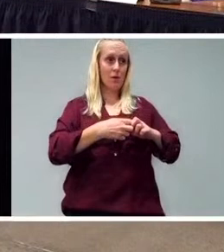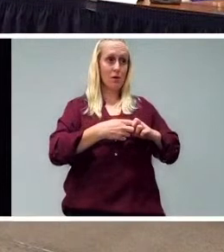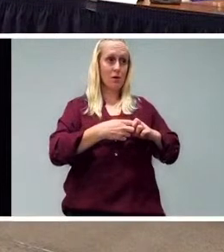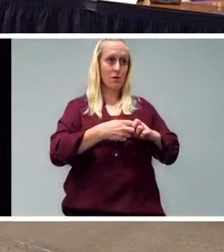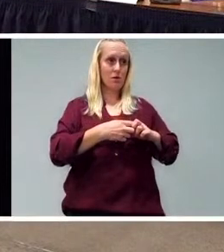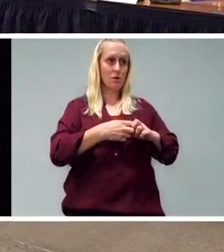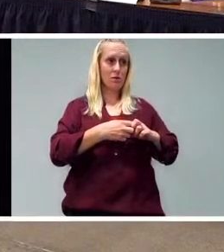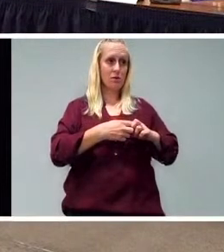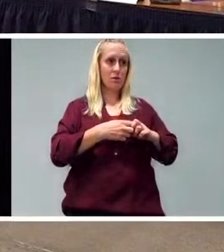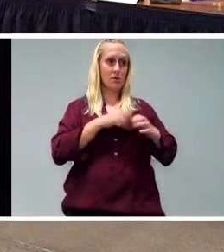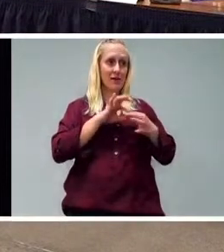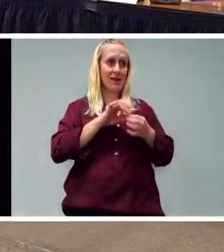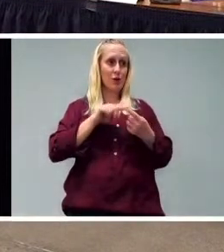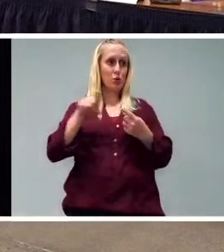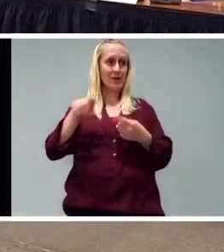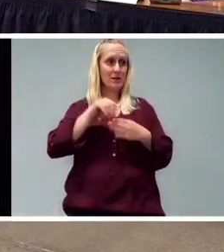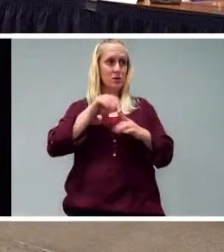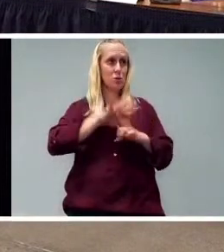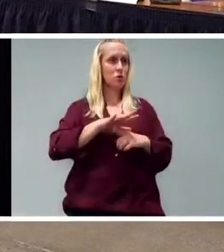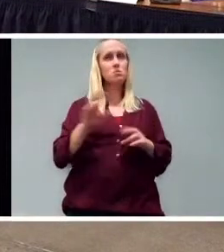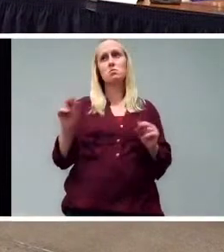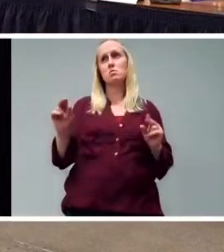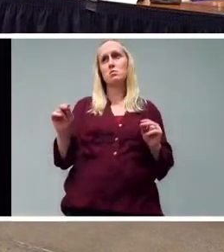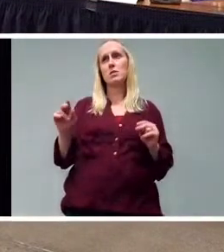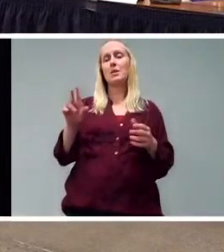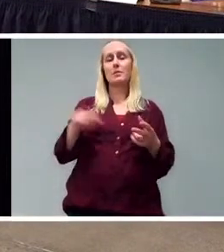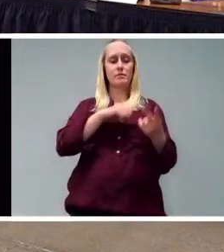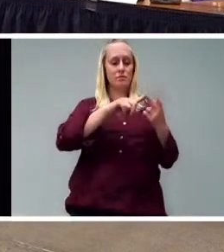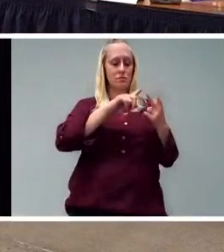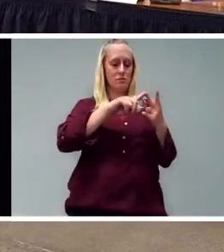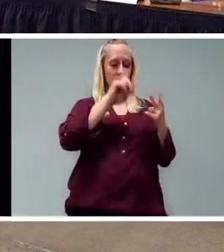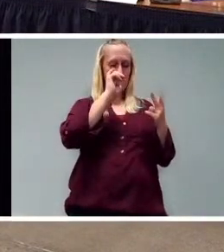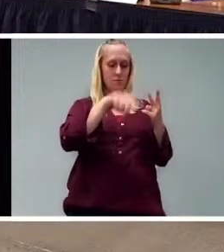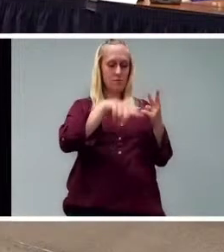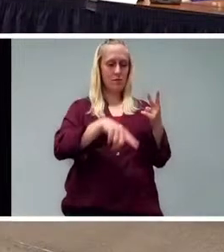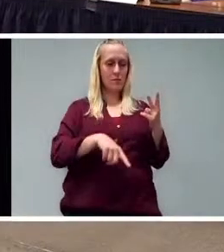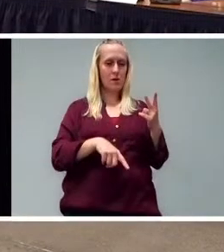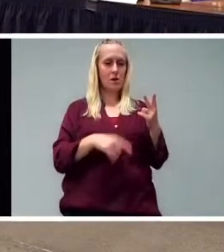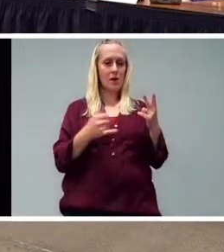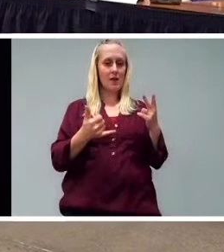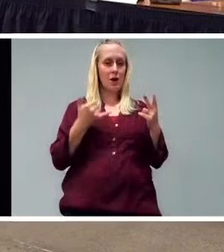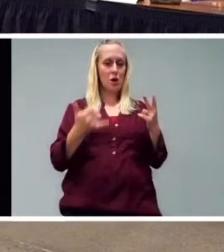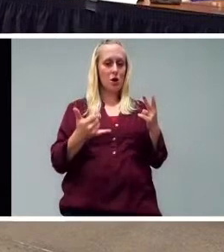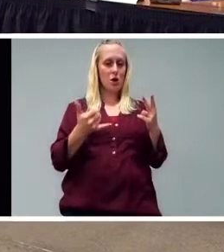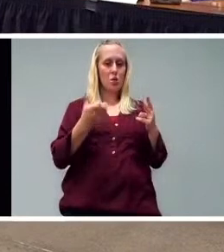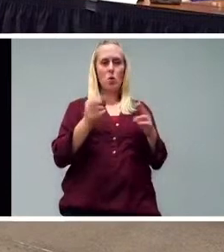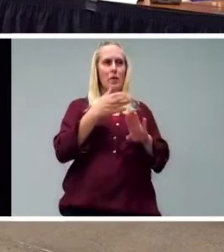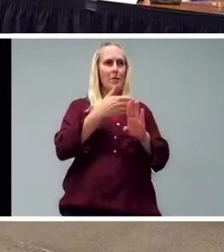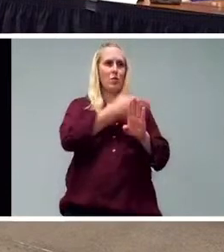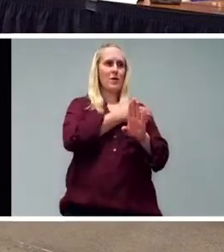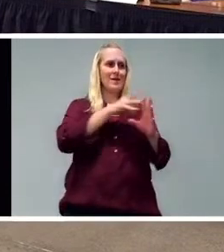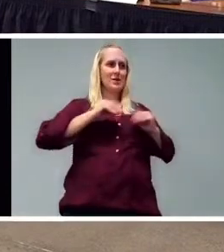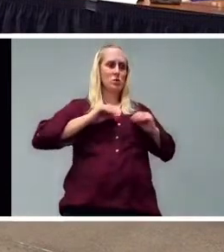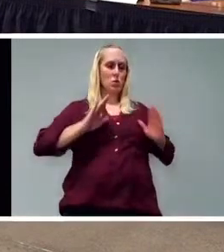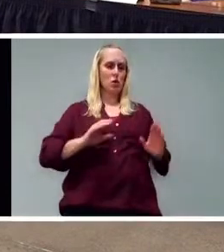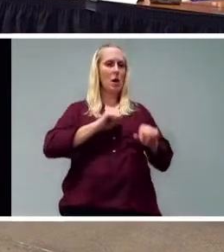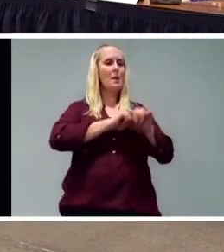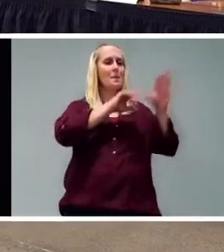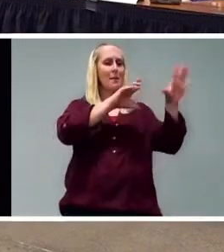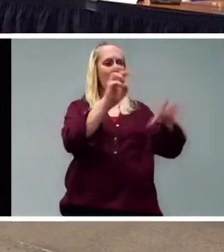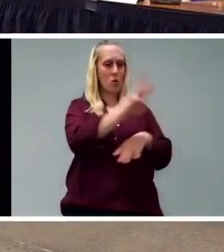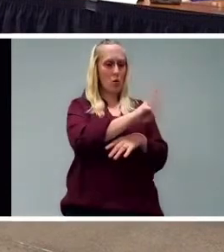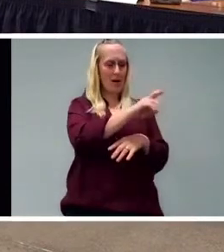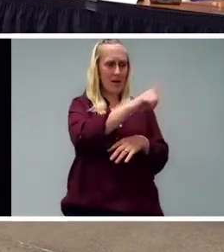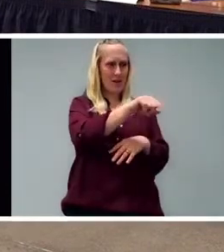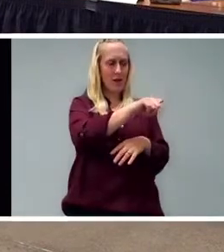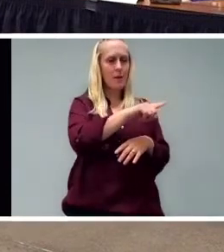environmental exposure? No? No. The second thing is the current or the previous owner, let's say Mountain West or whatever this was used